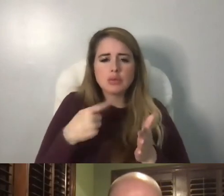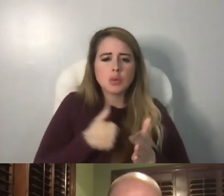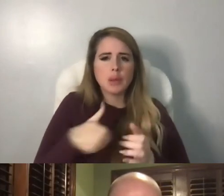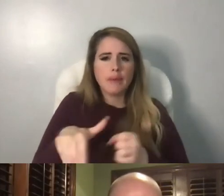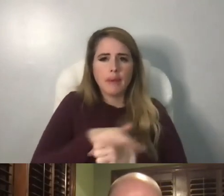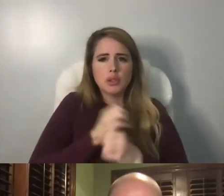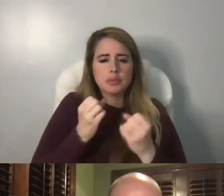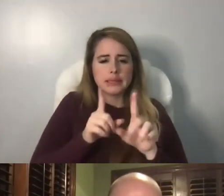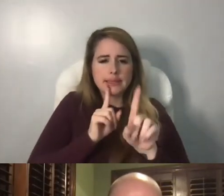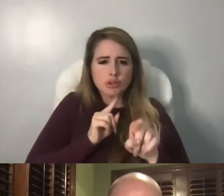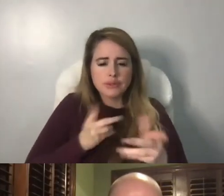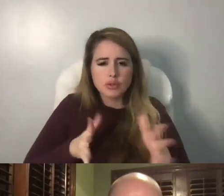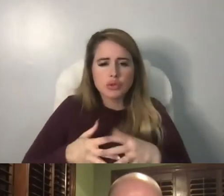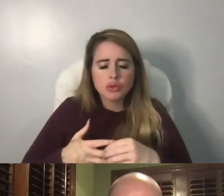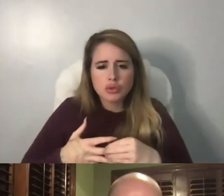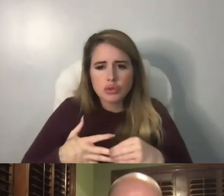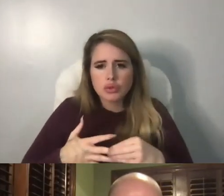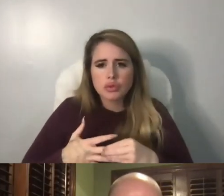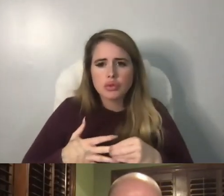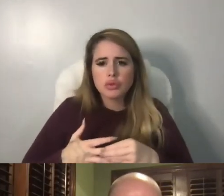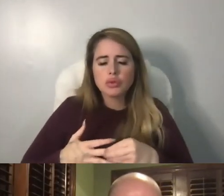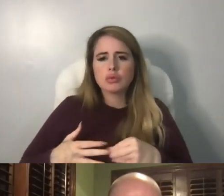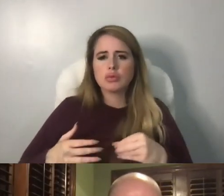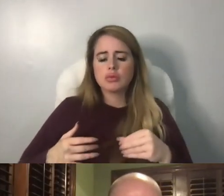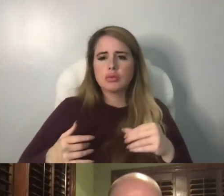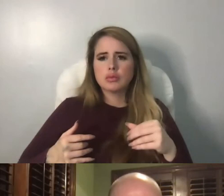these. I